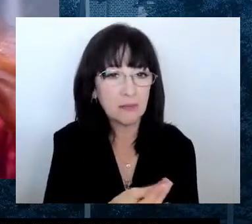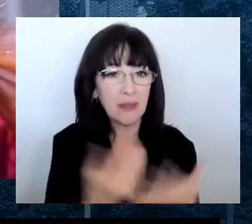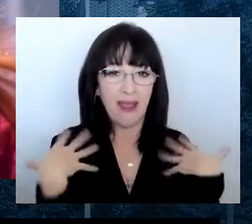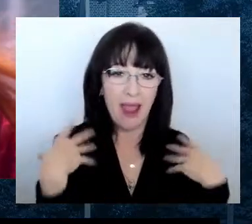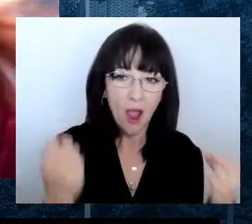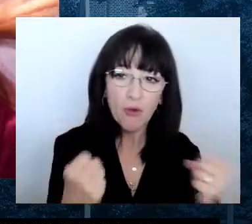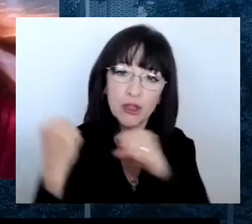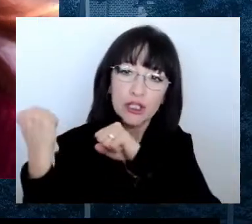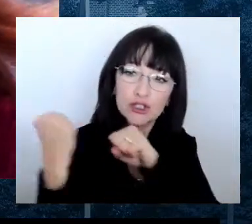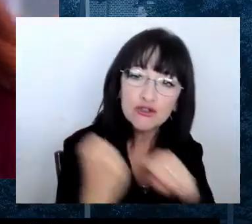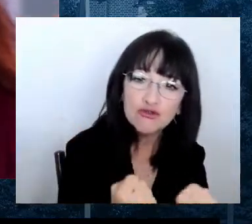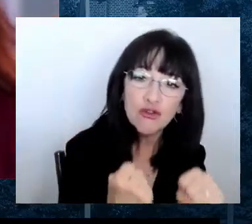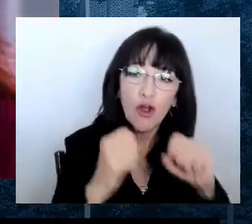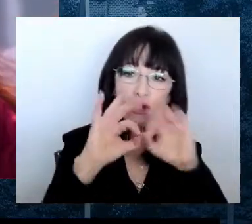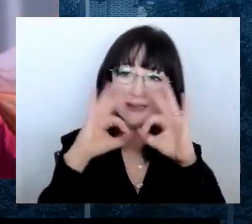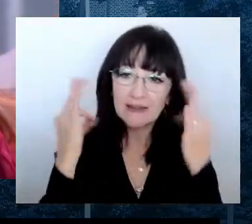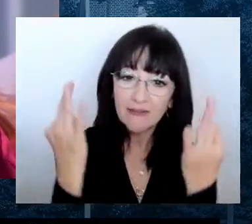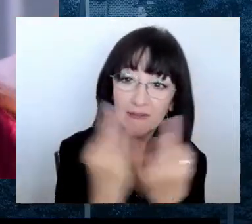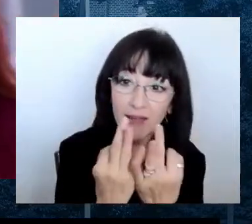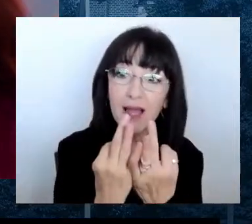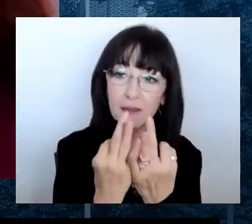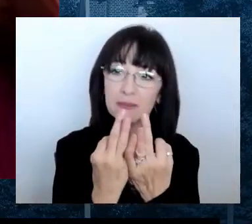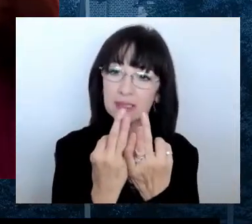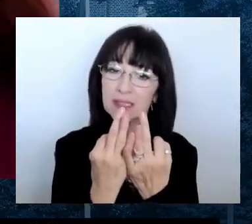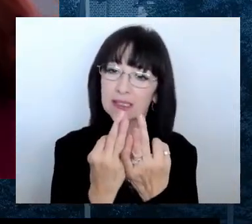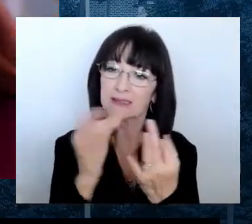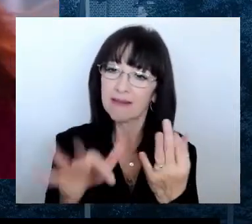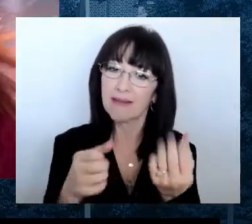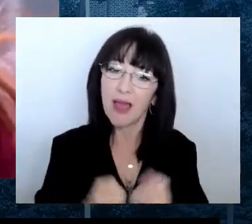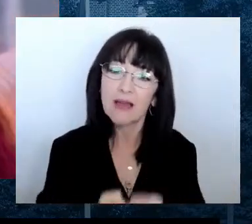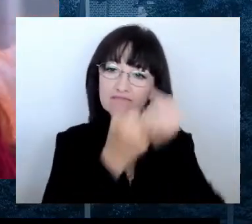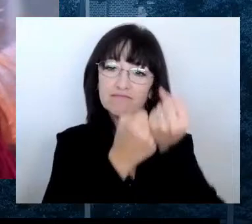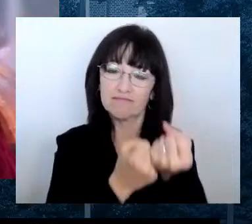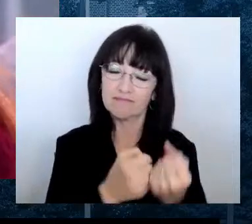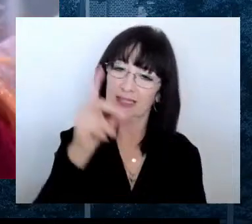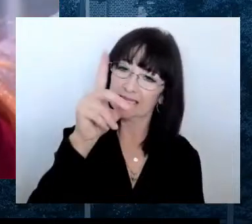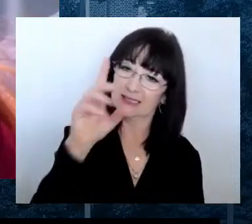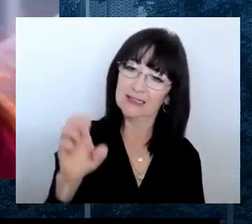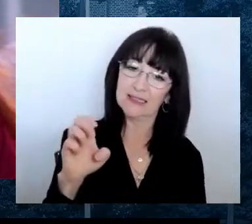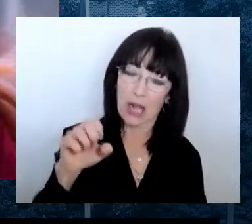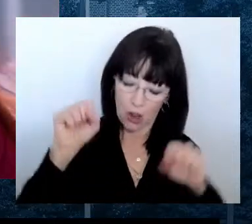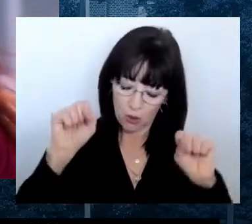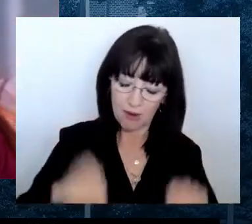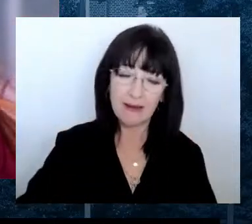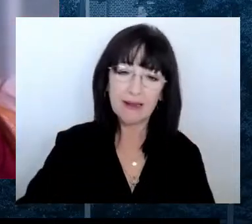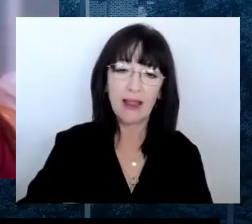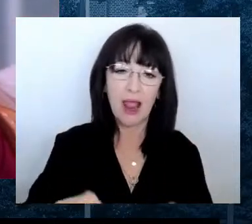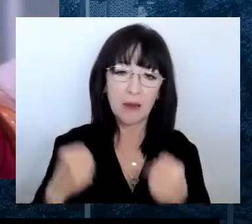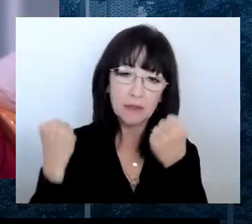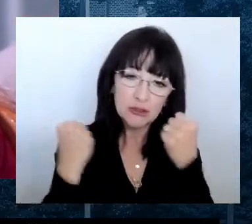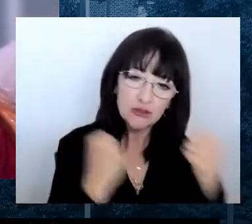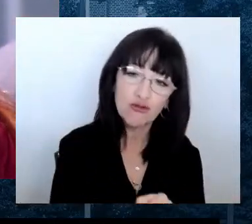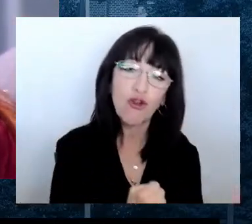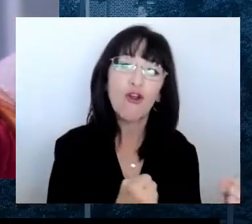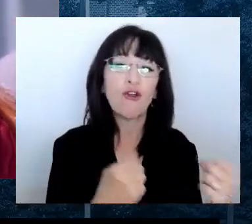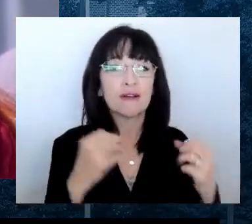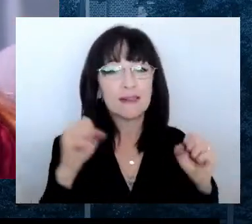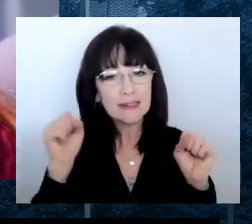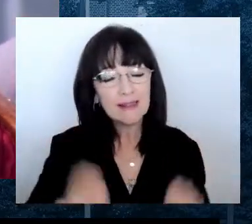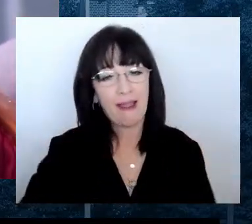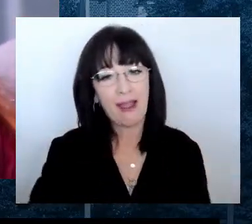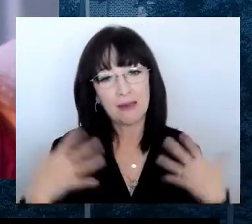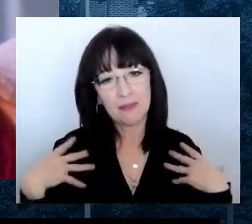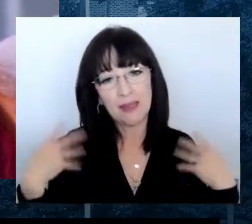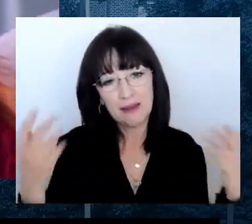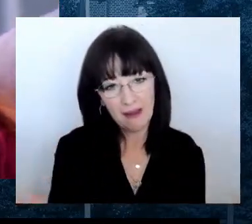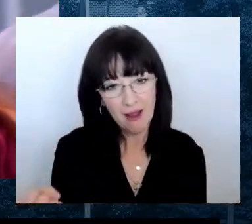strong families makes Delaware strong. And to our incredible bill sponsors and to all the members of the General Assembly who are present,